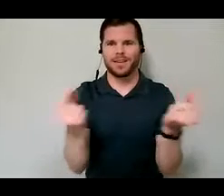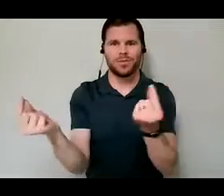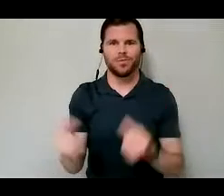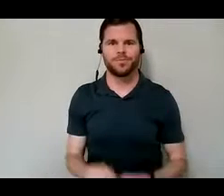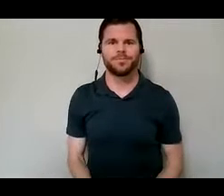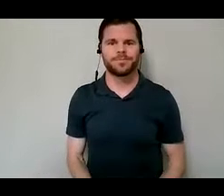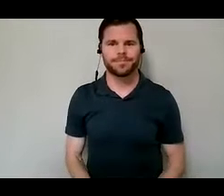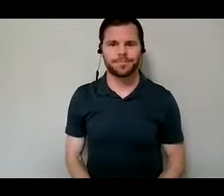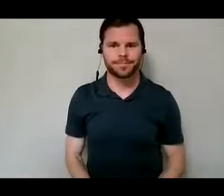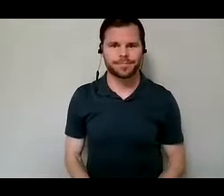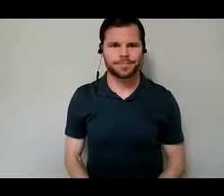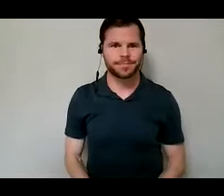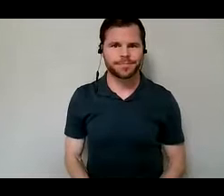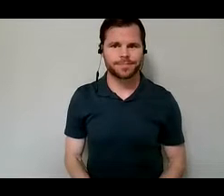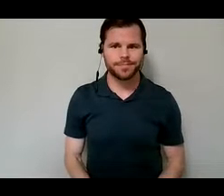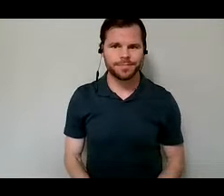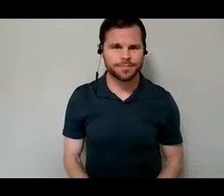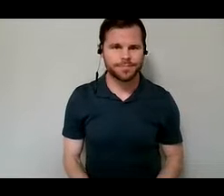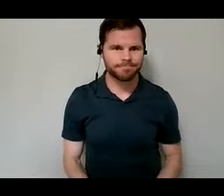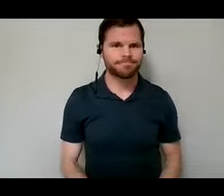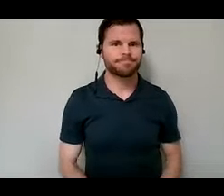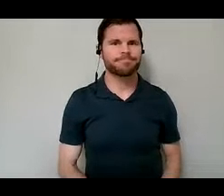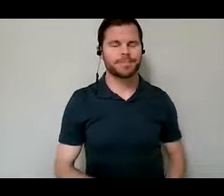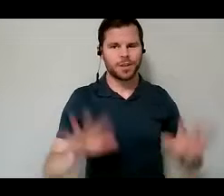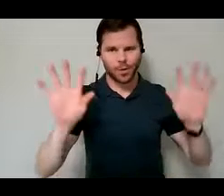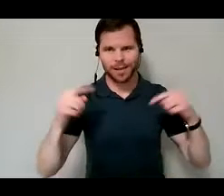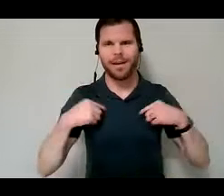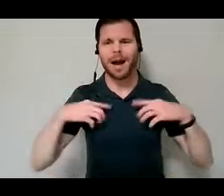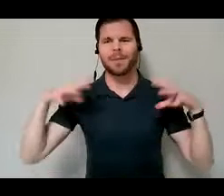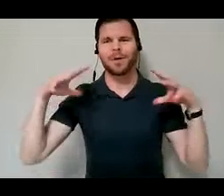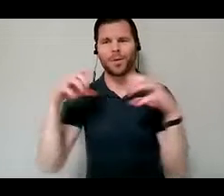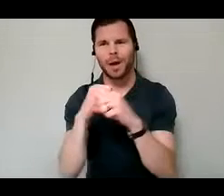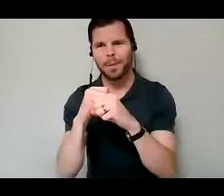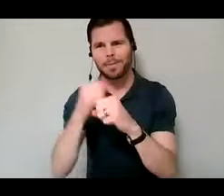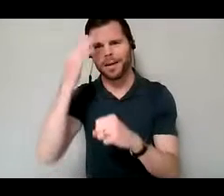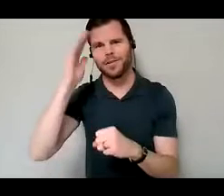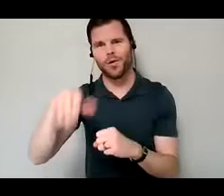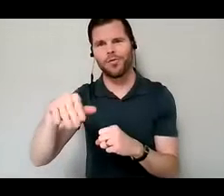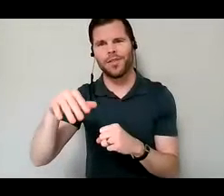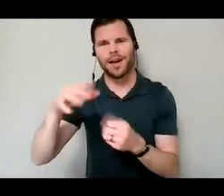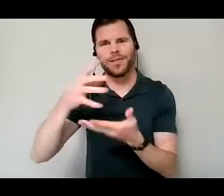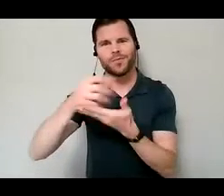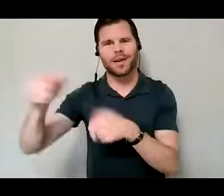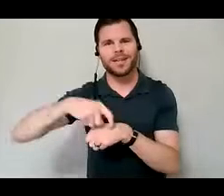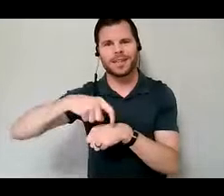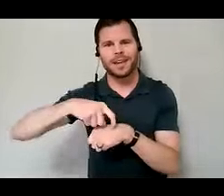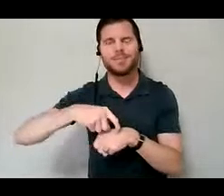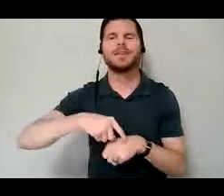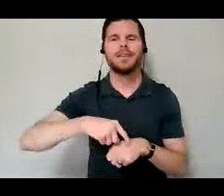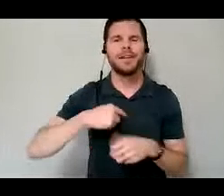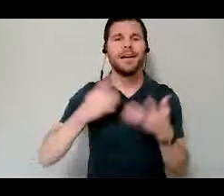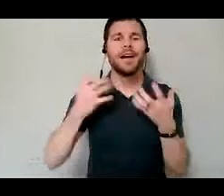All right. So I'm going to wrap up because I know we're shy on time, but I just wanted to say to you, I've been